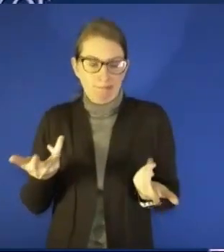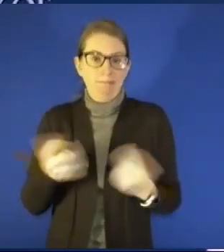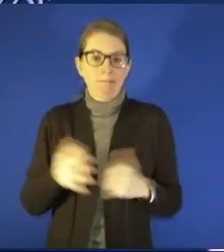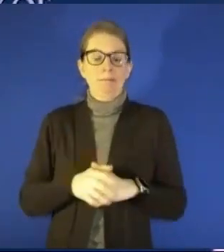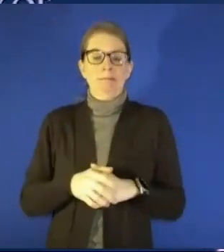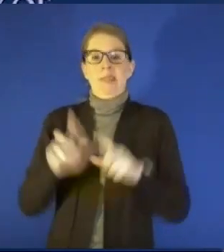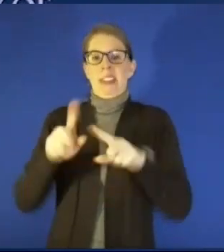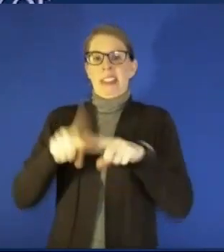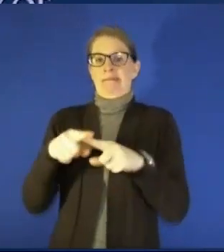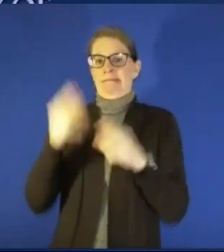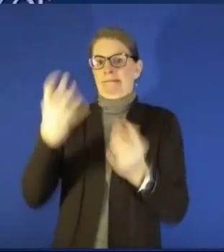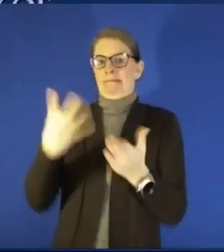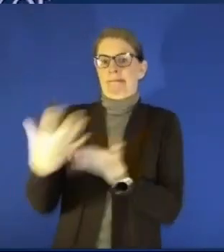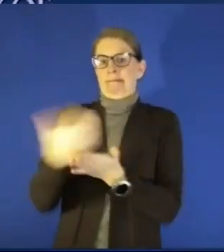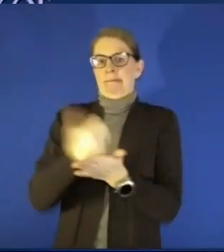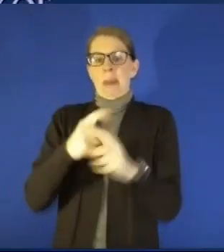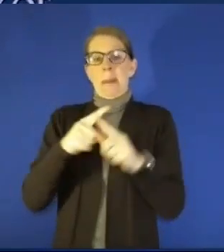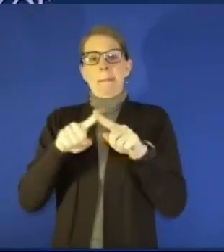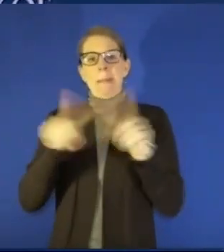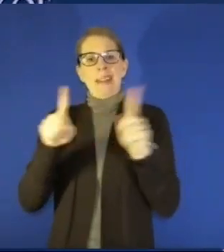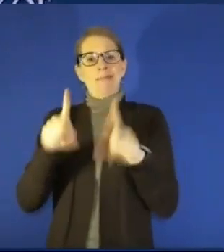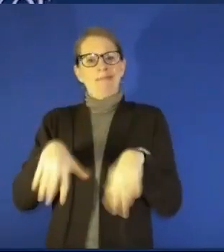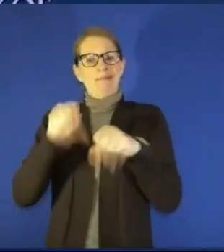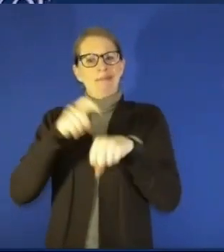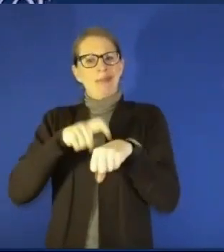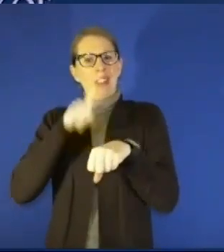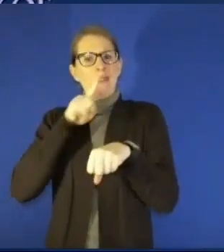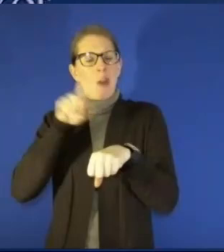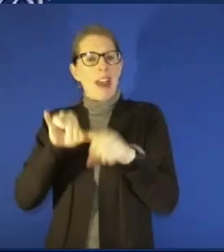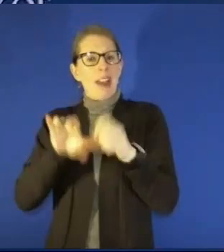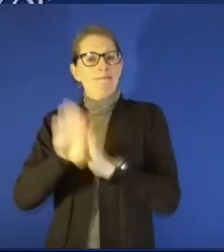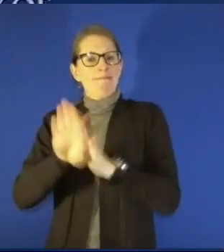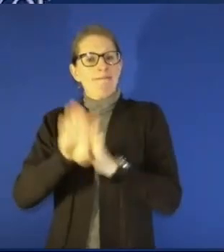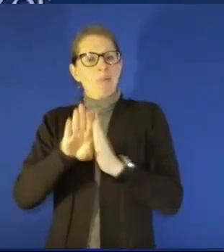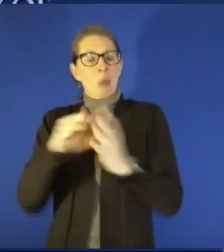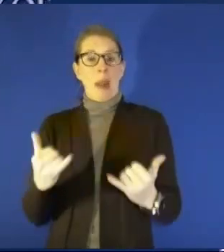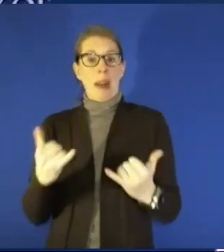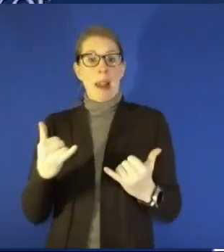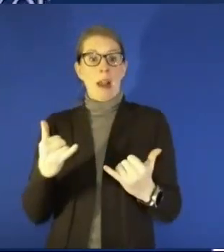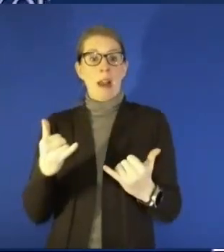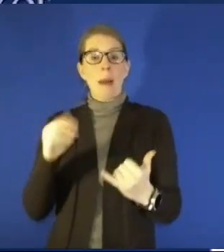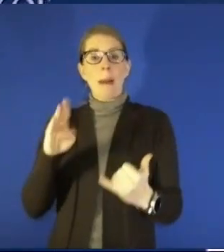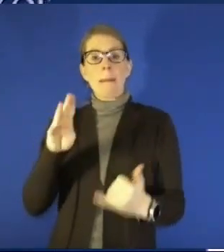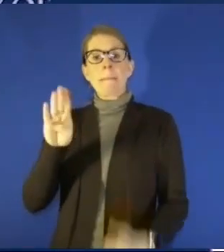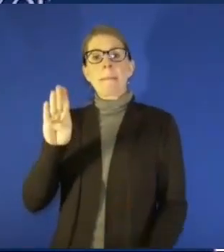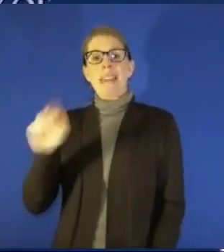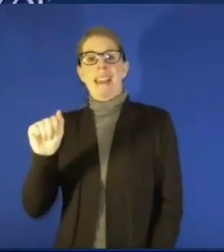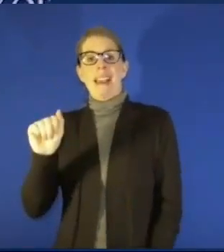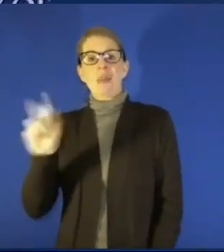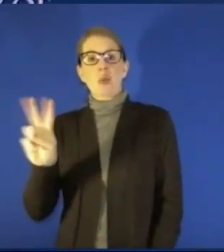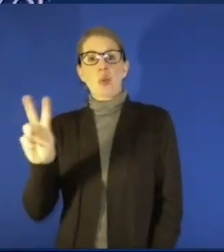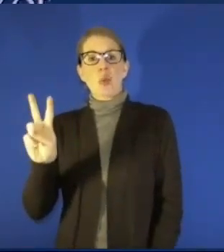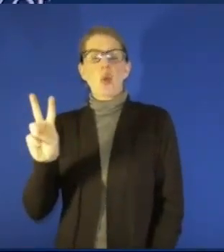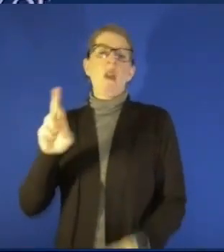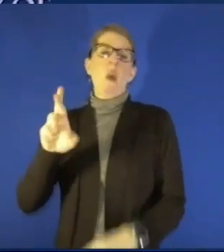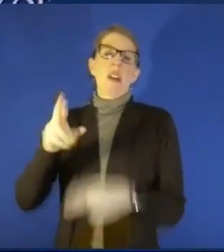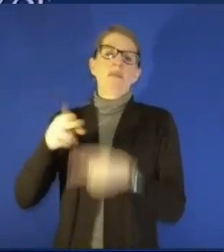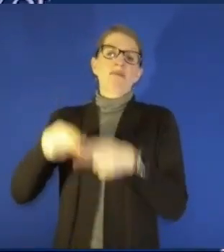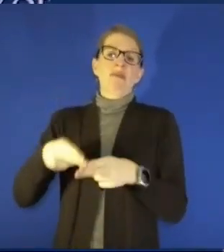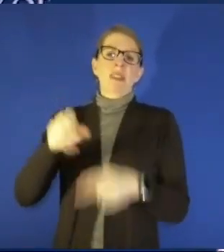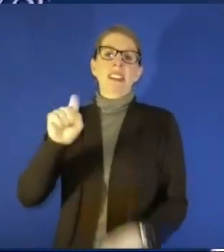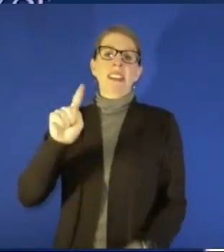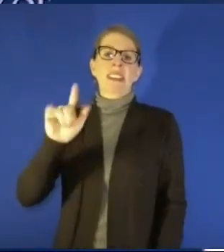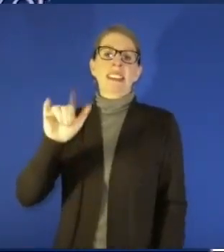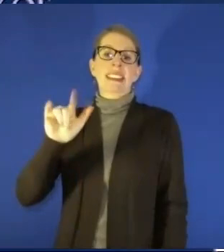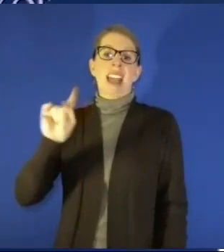for all of that to develop. And so I'd say right now around the Stealth or BA2 variant, we know more than we did 2 weeks ago, but we're going to